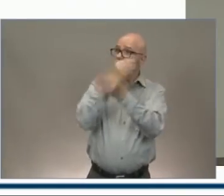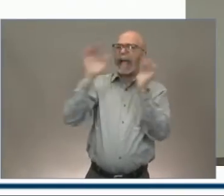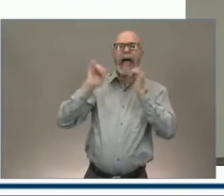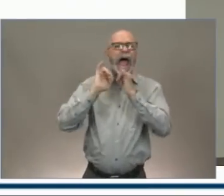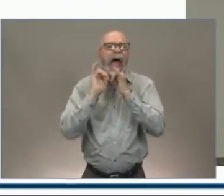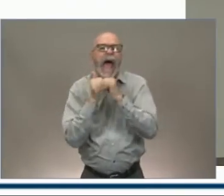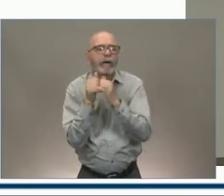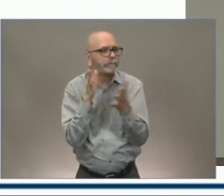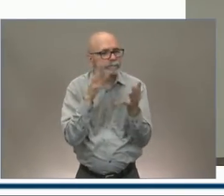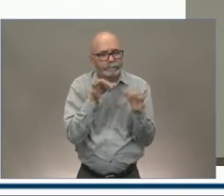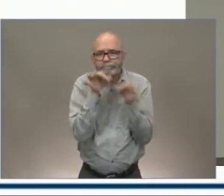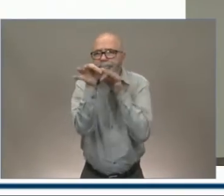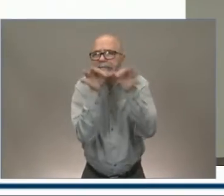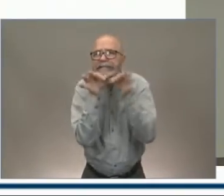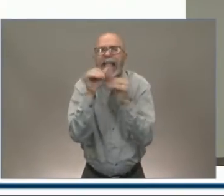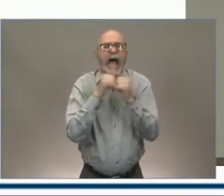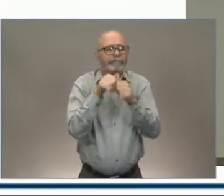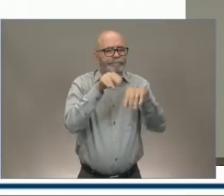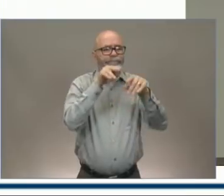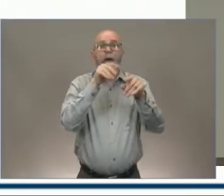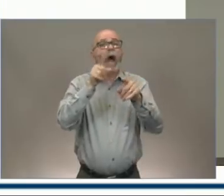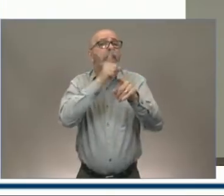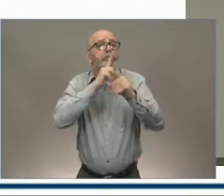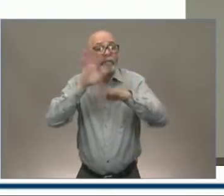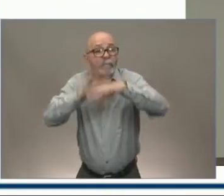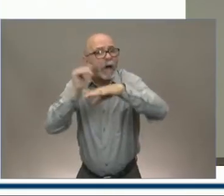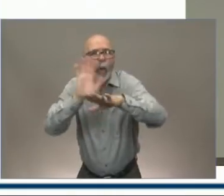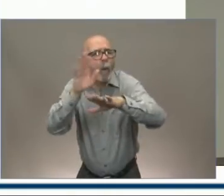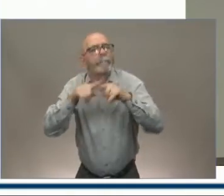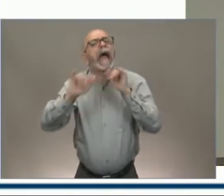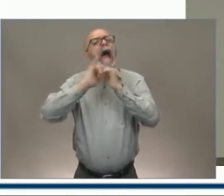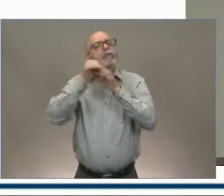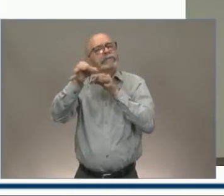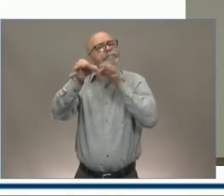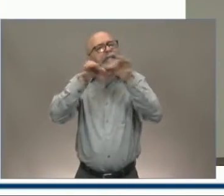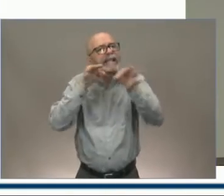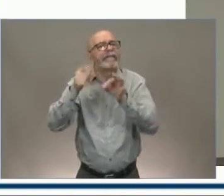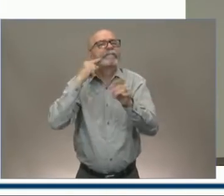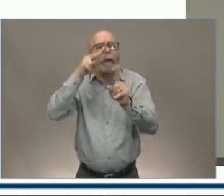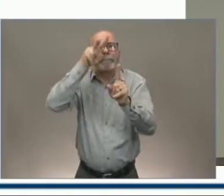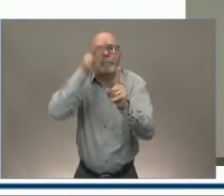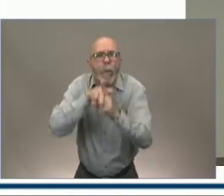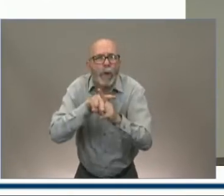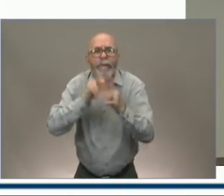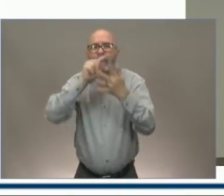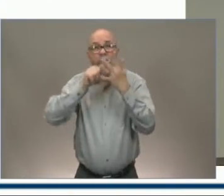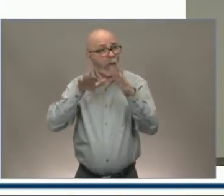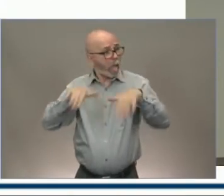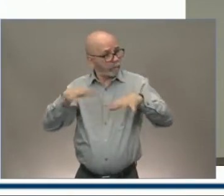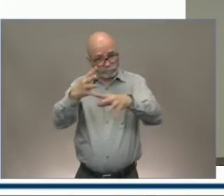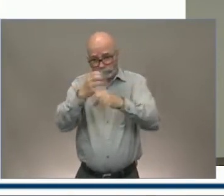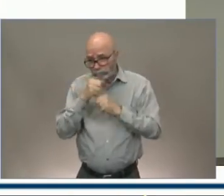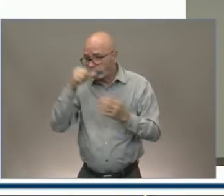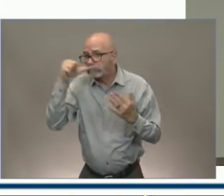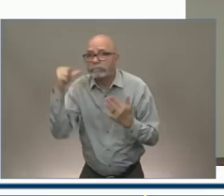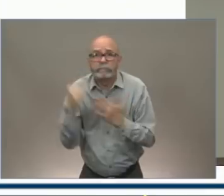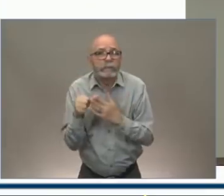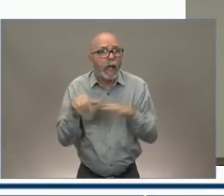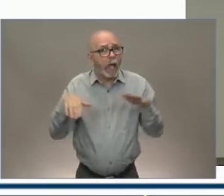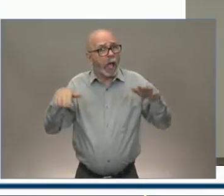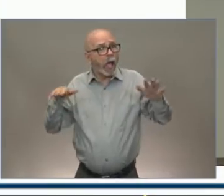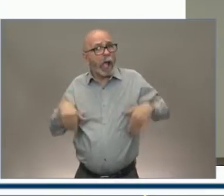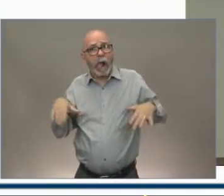not invitations. If you don't have a letter, don't worry. You do not need to have a letter to book an